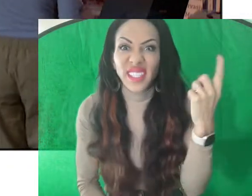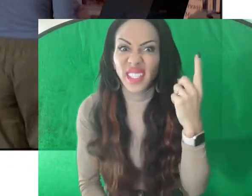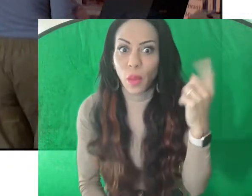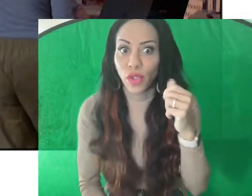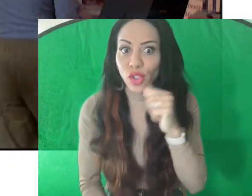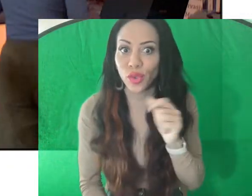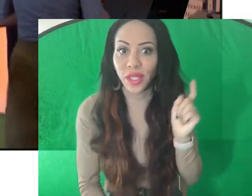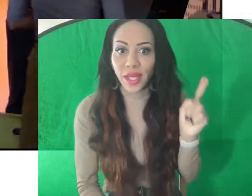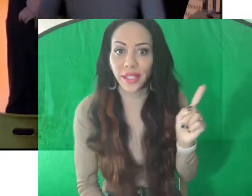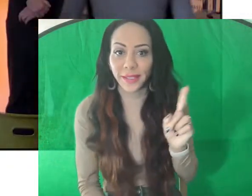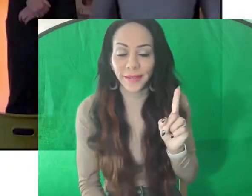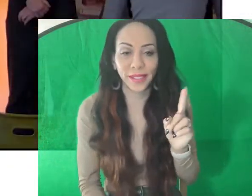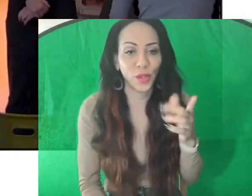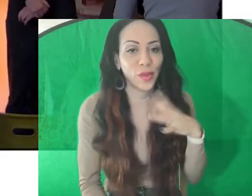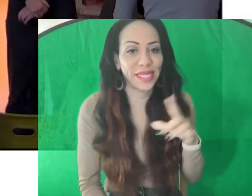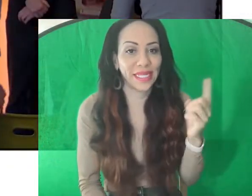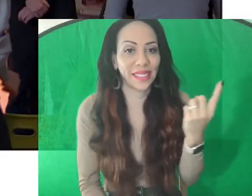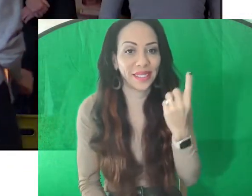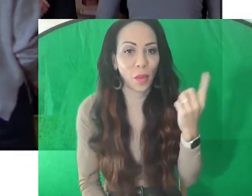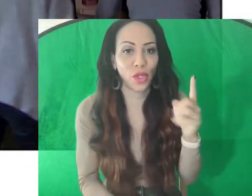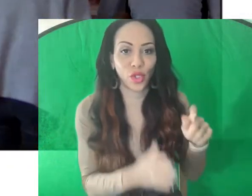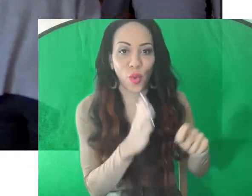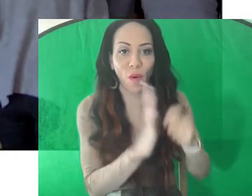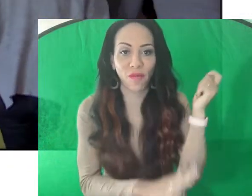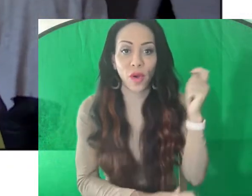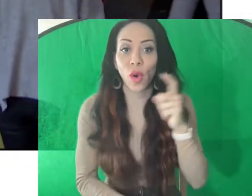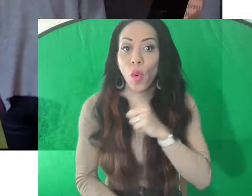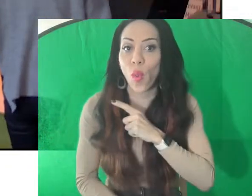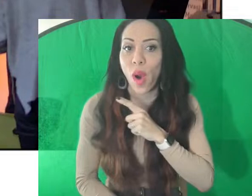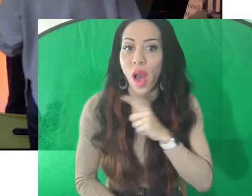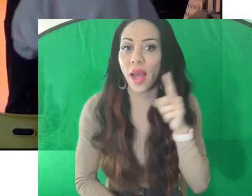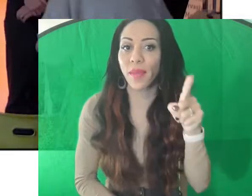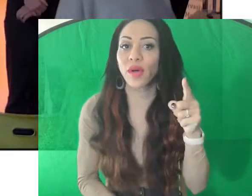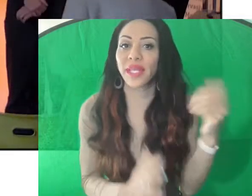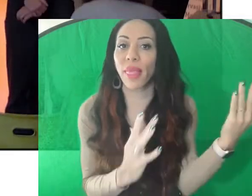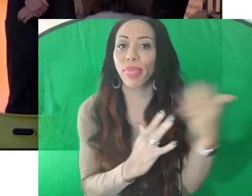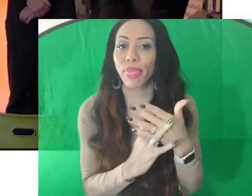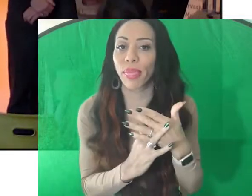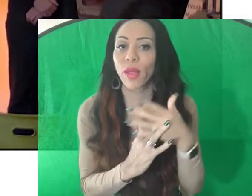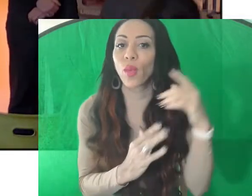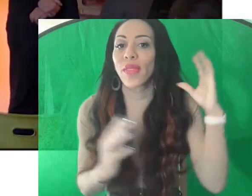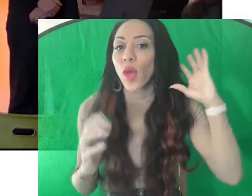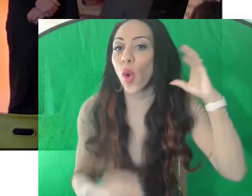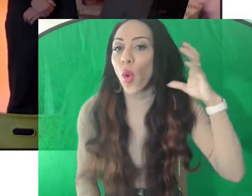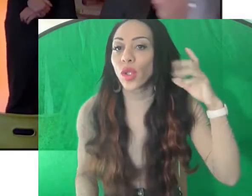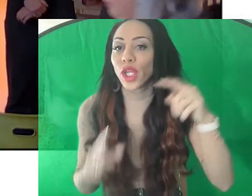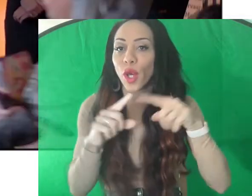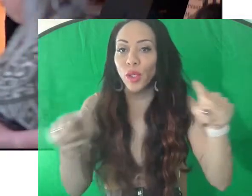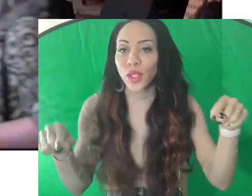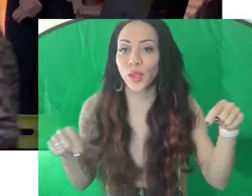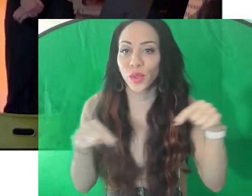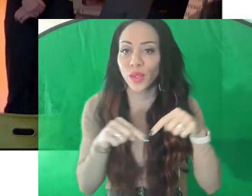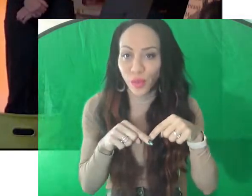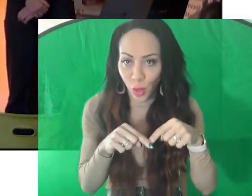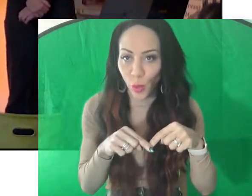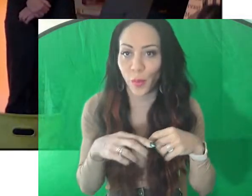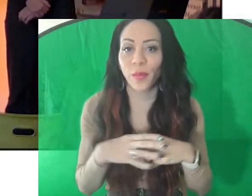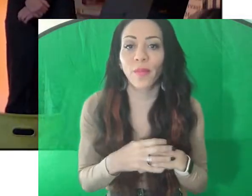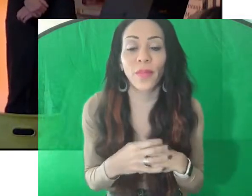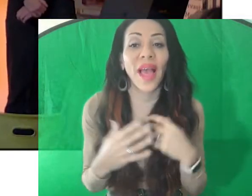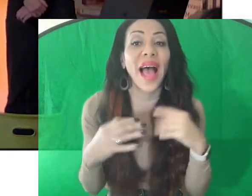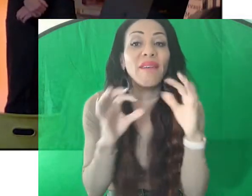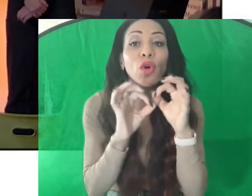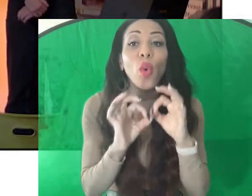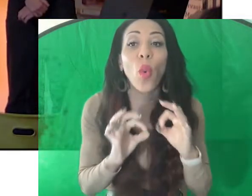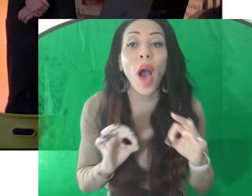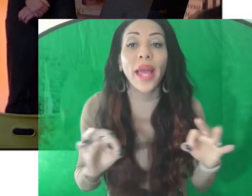to go and have a go at that on account of it messes with the audio induction loop on here. We have a quiet space just to the side of this door. Through there, if you want to go and decompress, or if you